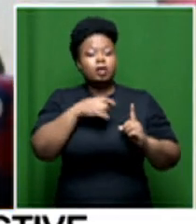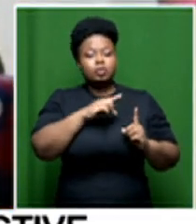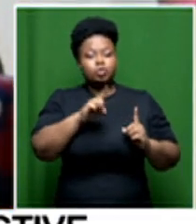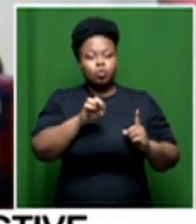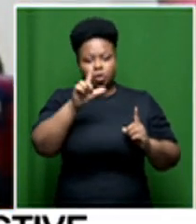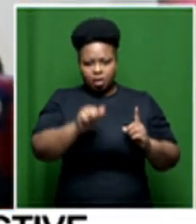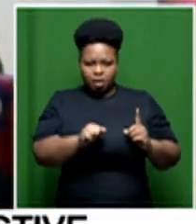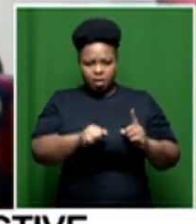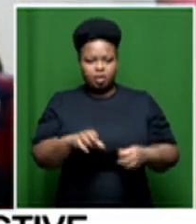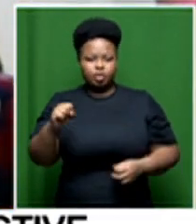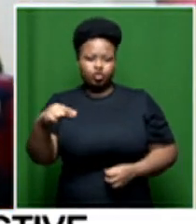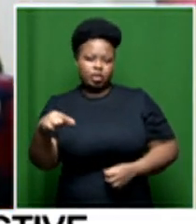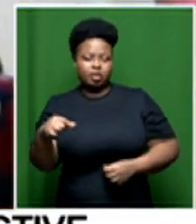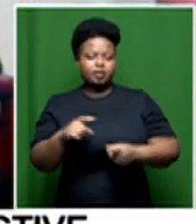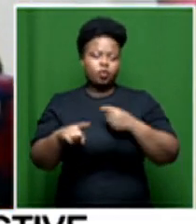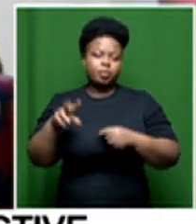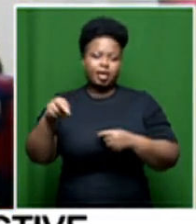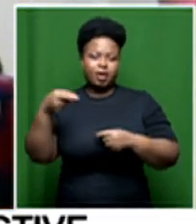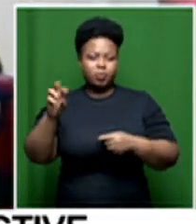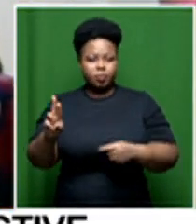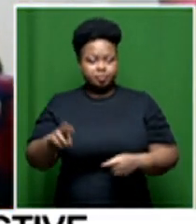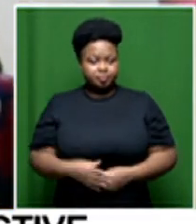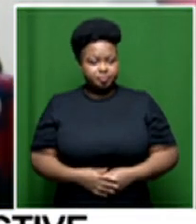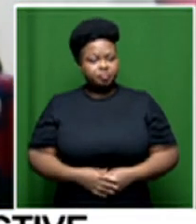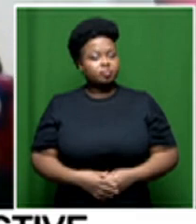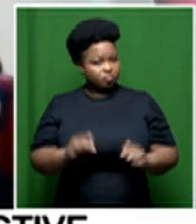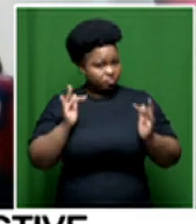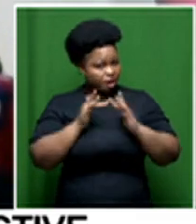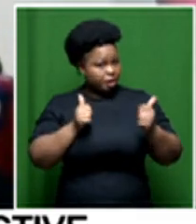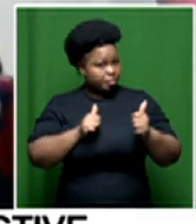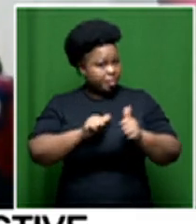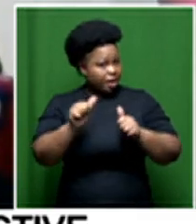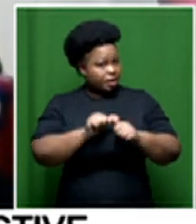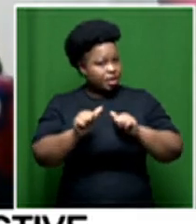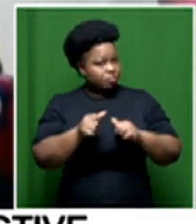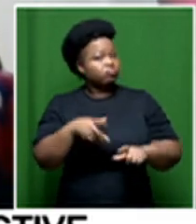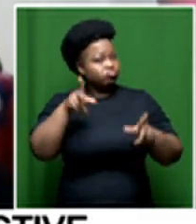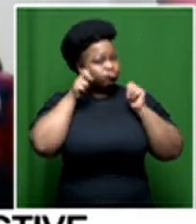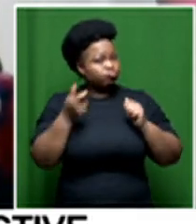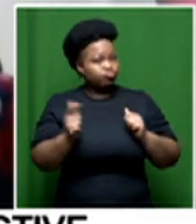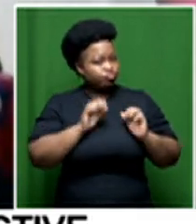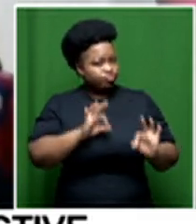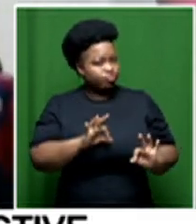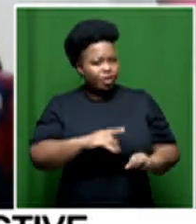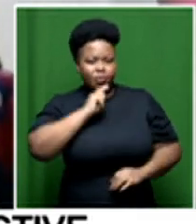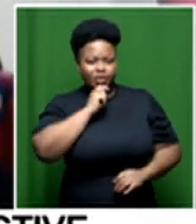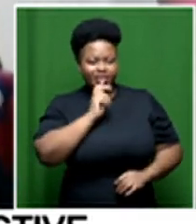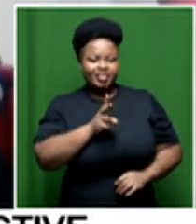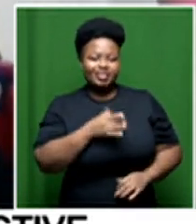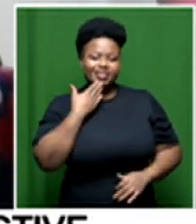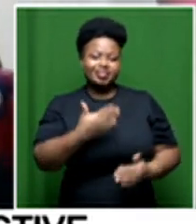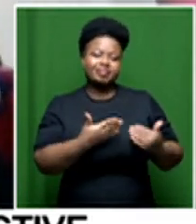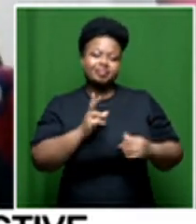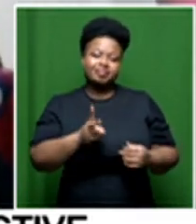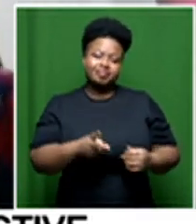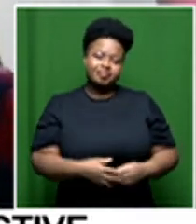Saphetha, who is the General Secretary of Nehawu. Zola, I hope that connection is all good and you can hear us again. Good morning. Thanks again for joining